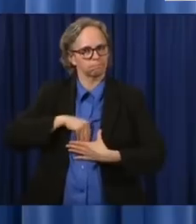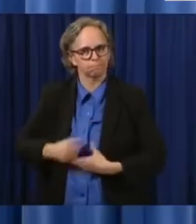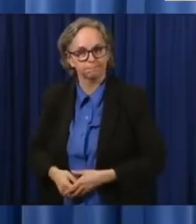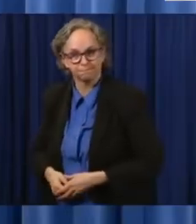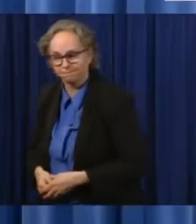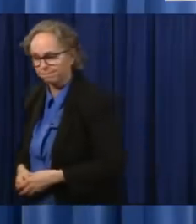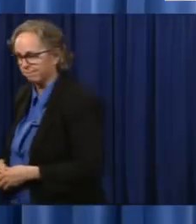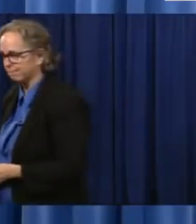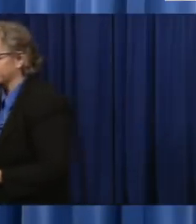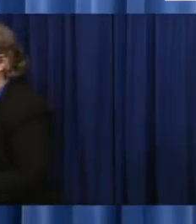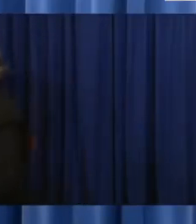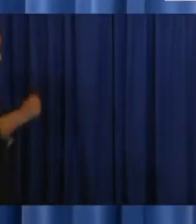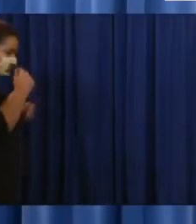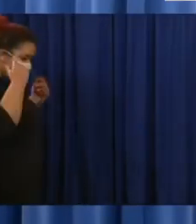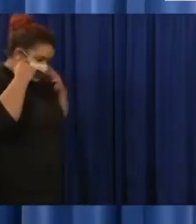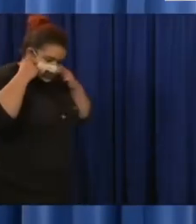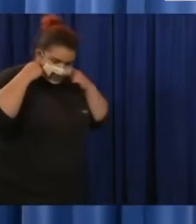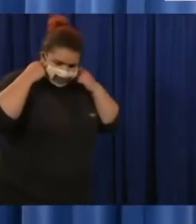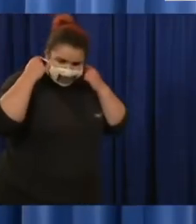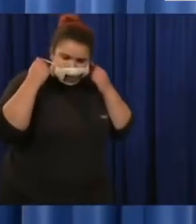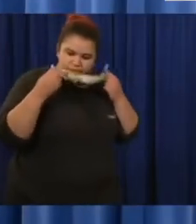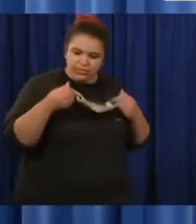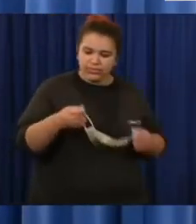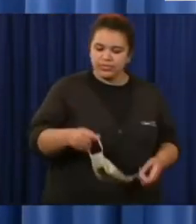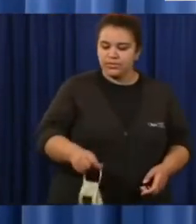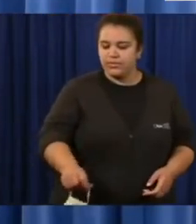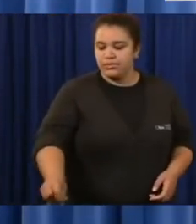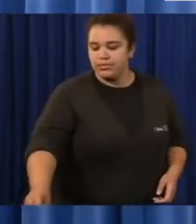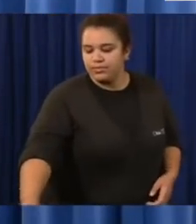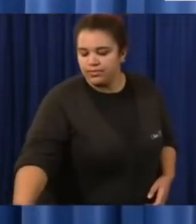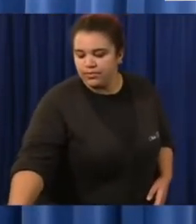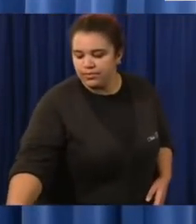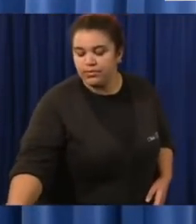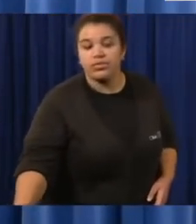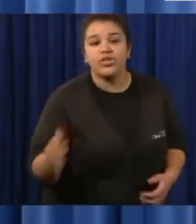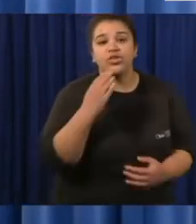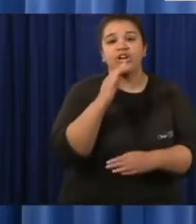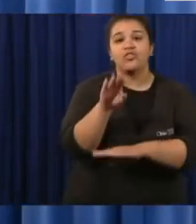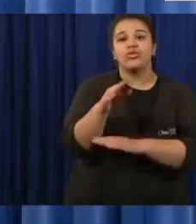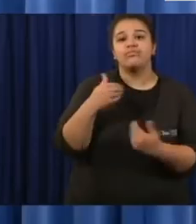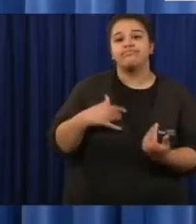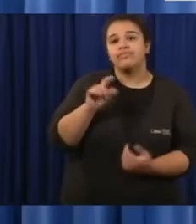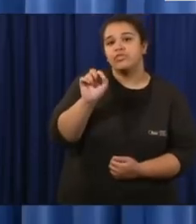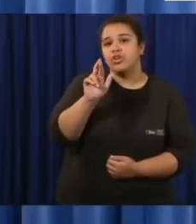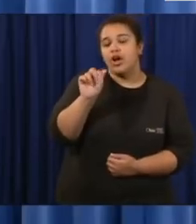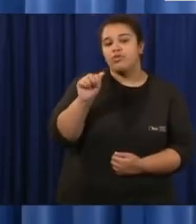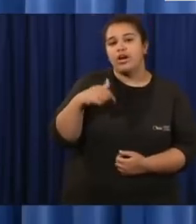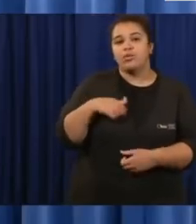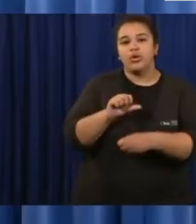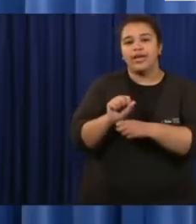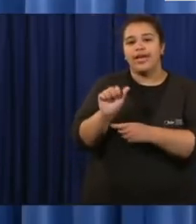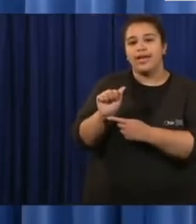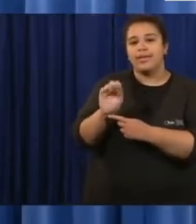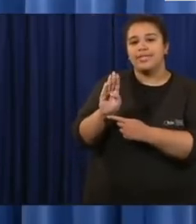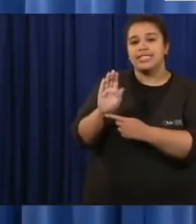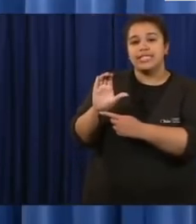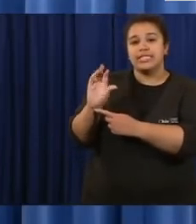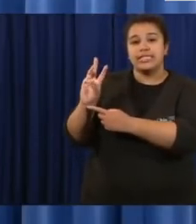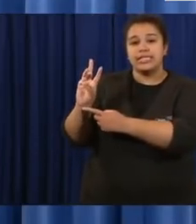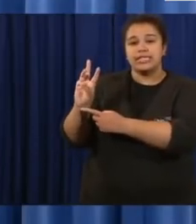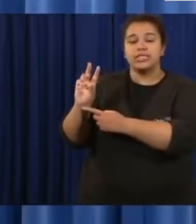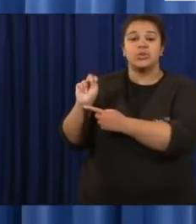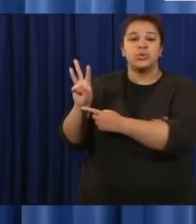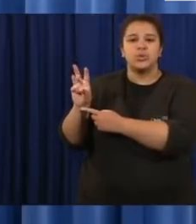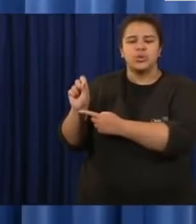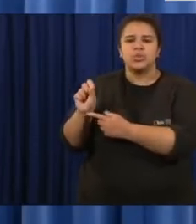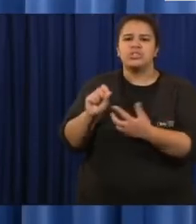Good afternoon. This is Tara Morgan with ABC 6 News. Could you provide an update on contact tracers and the job search? I